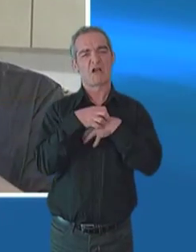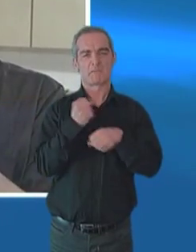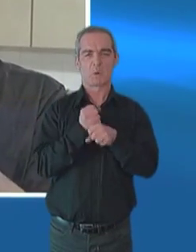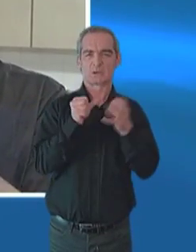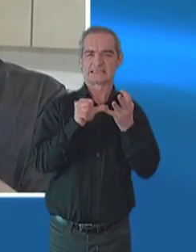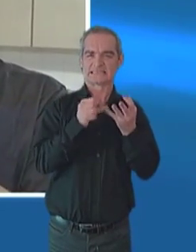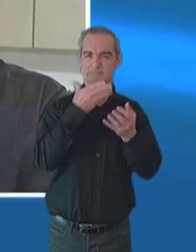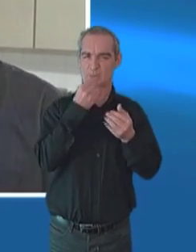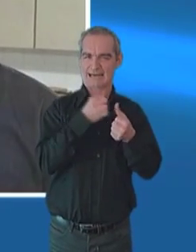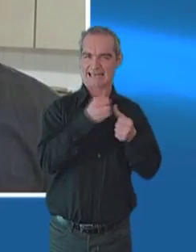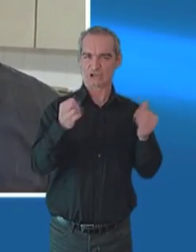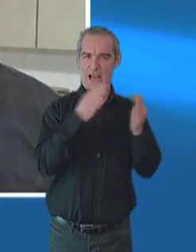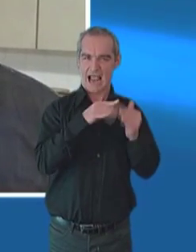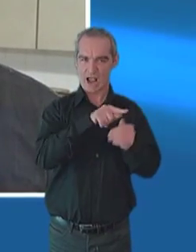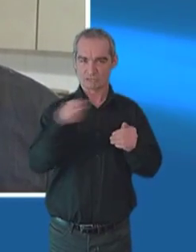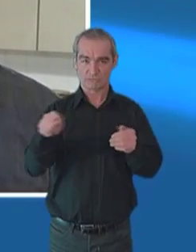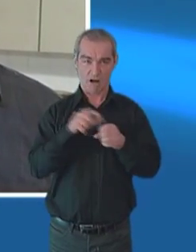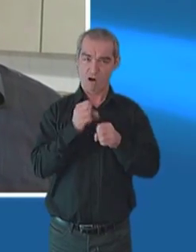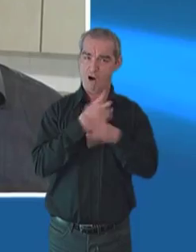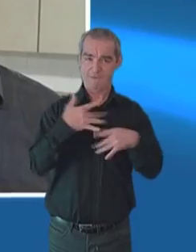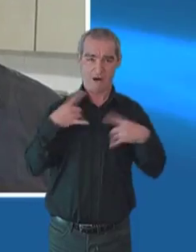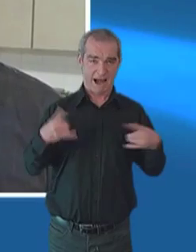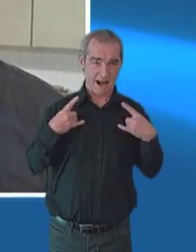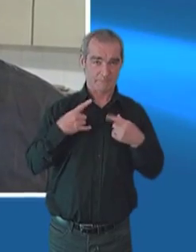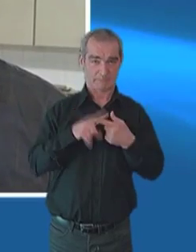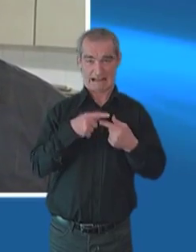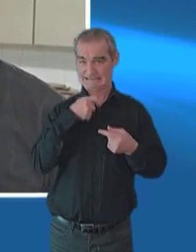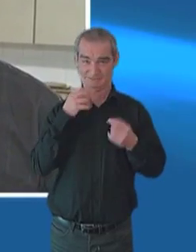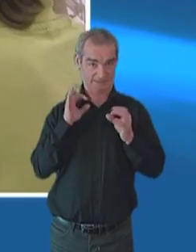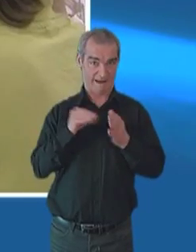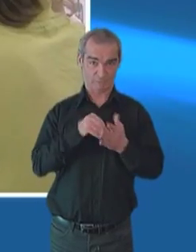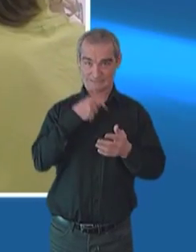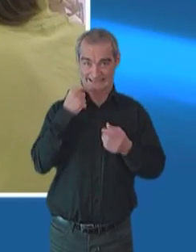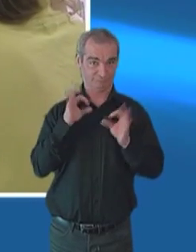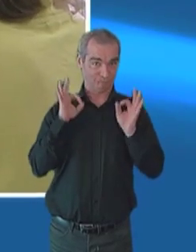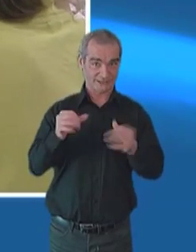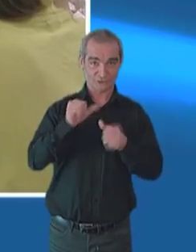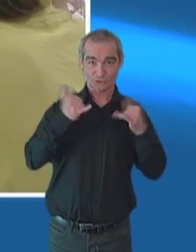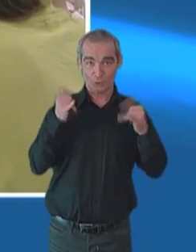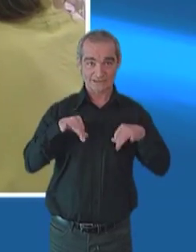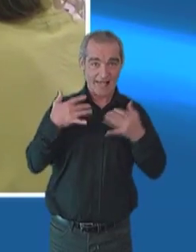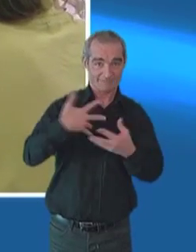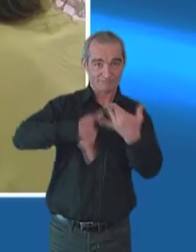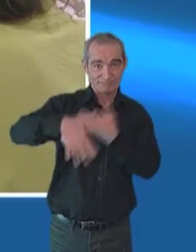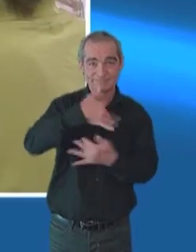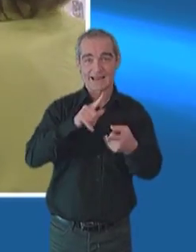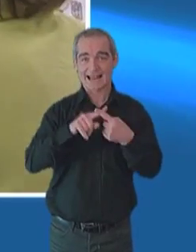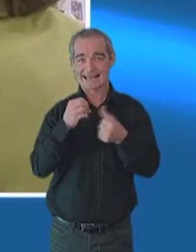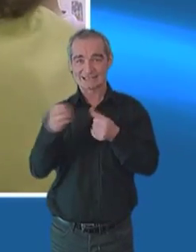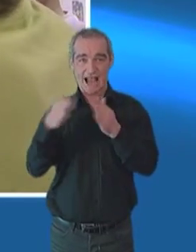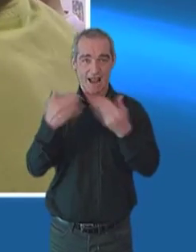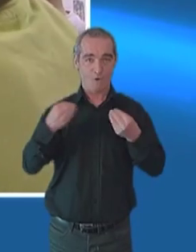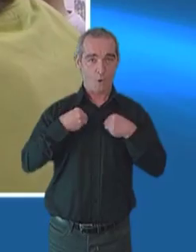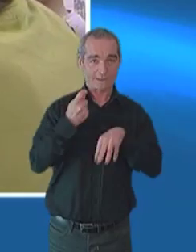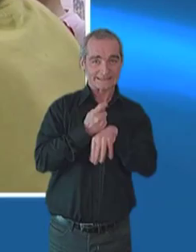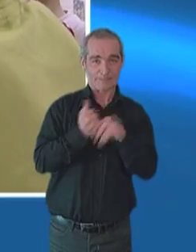about six kids in each house in and around that, and they're all very happy here, actually, has to be said. They have a great social life. They all mingle in all between